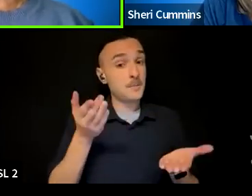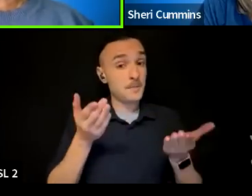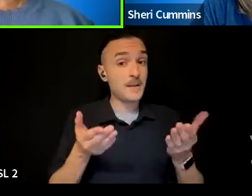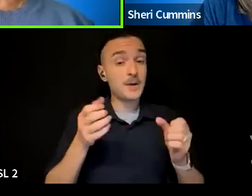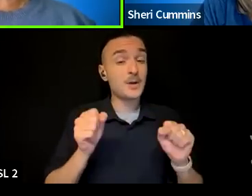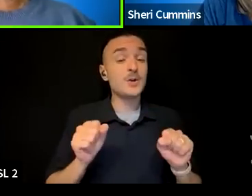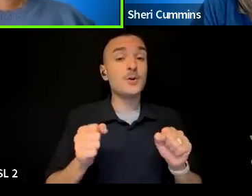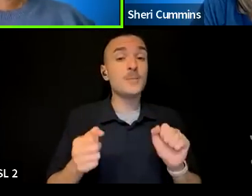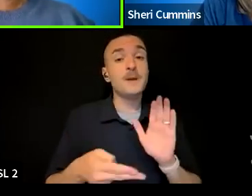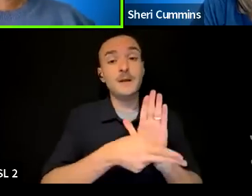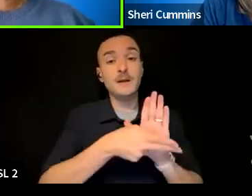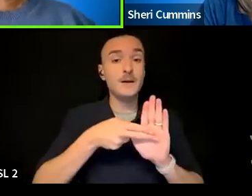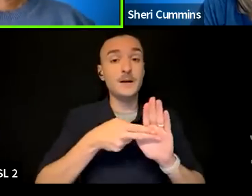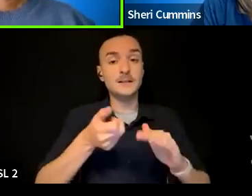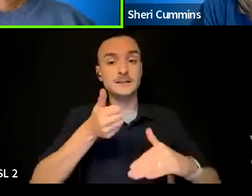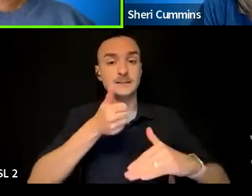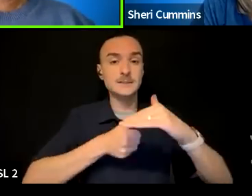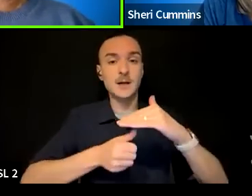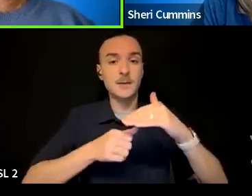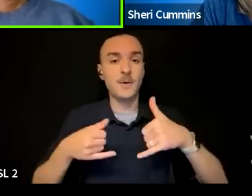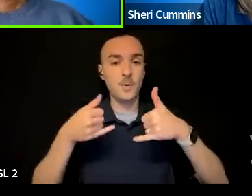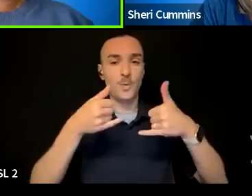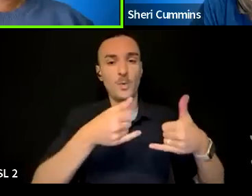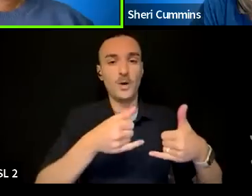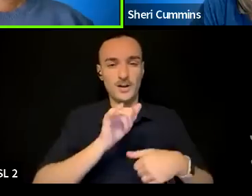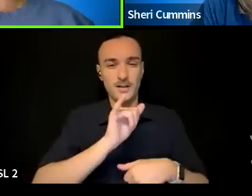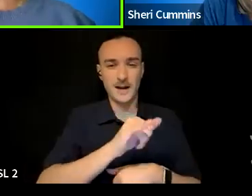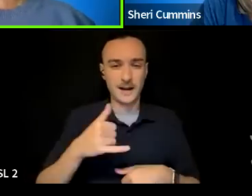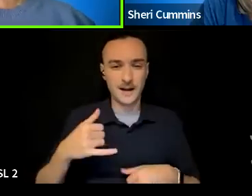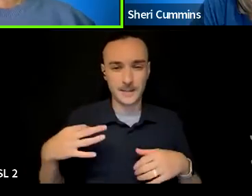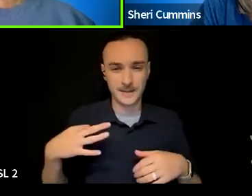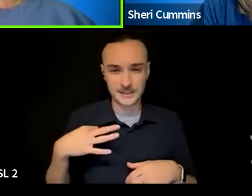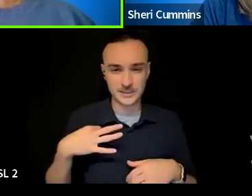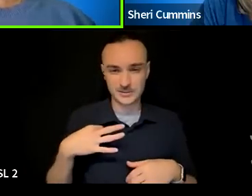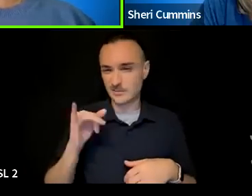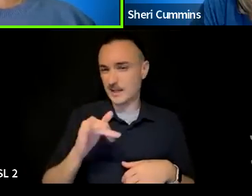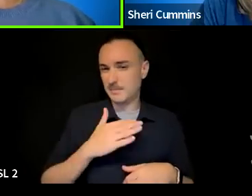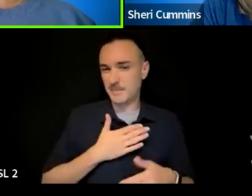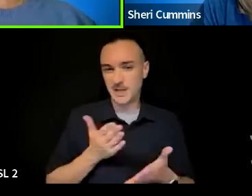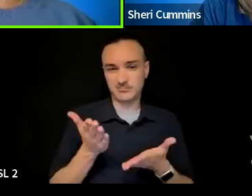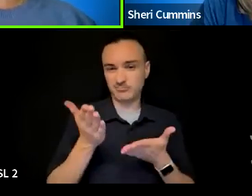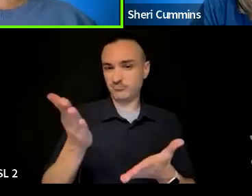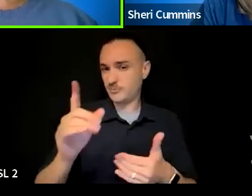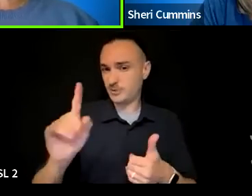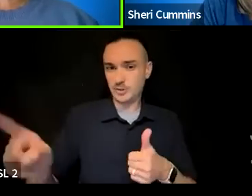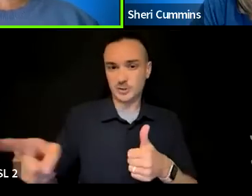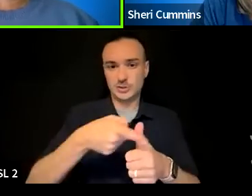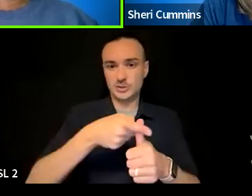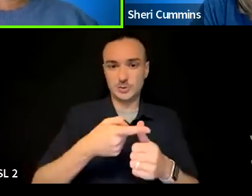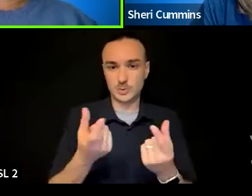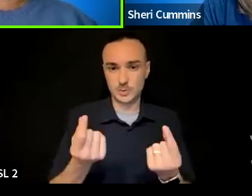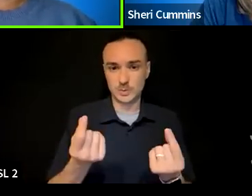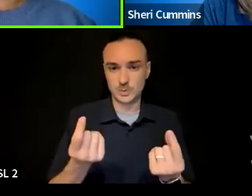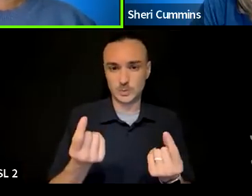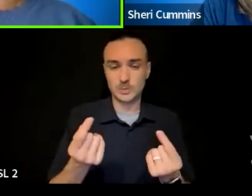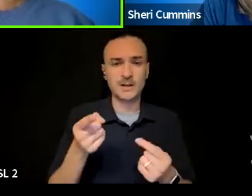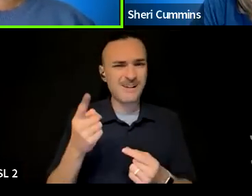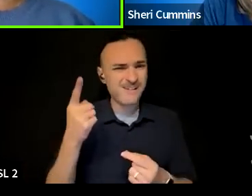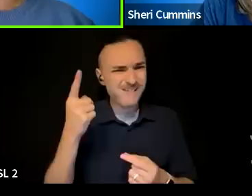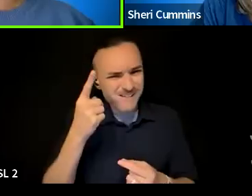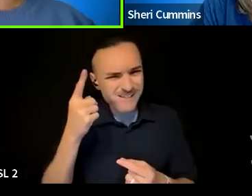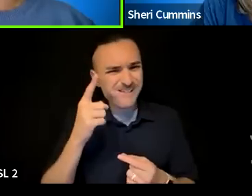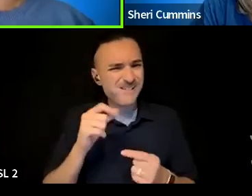application. So that's the very first place that I would look. If you have questions at all ever